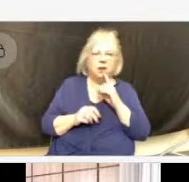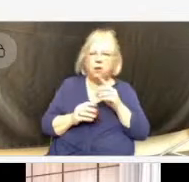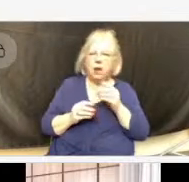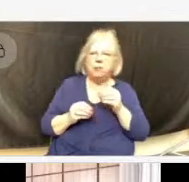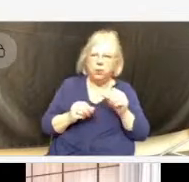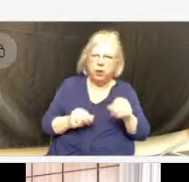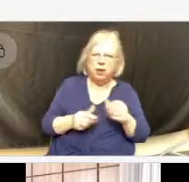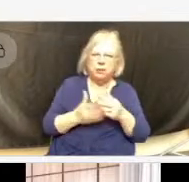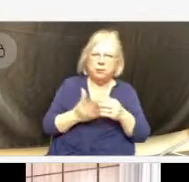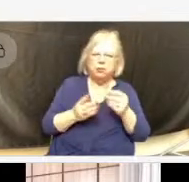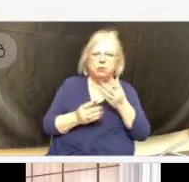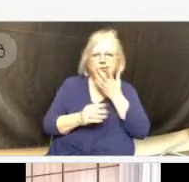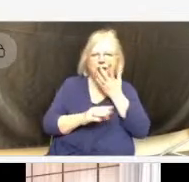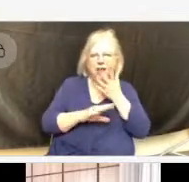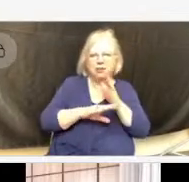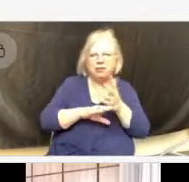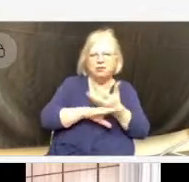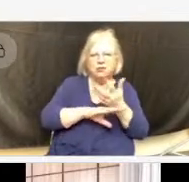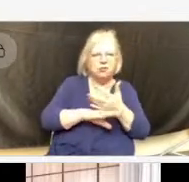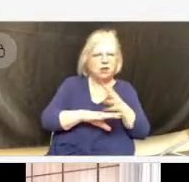lot, but.